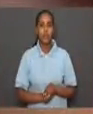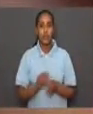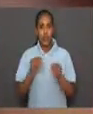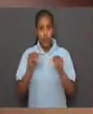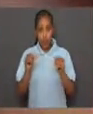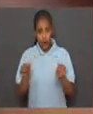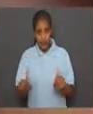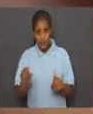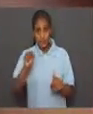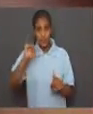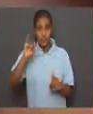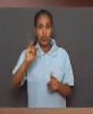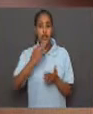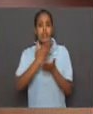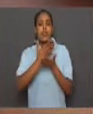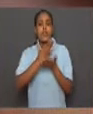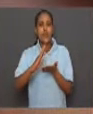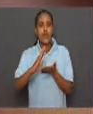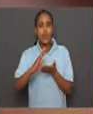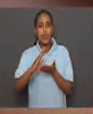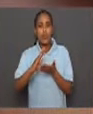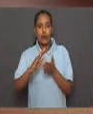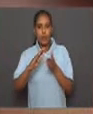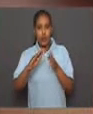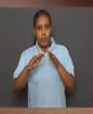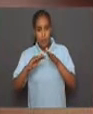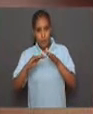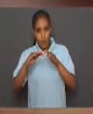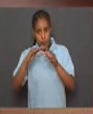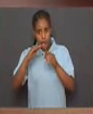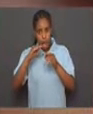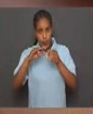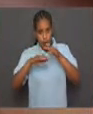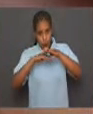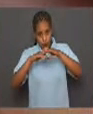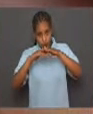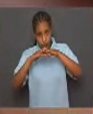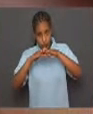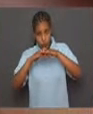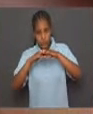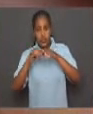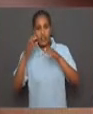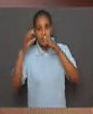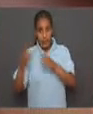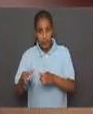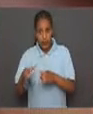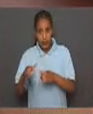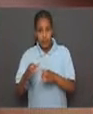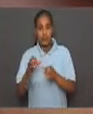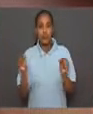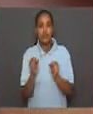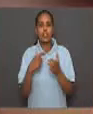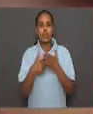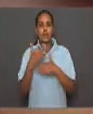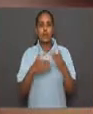molten silicon is removed from the bottom of the furnace and cooled. This